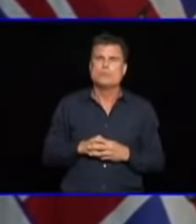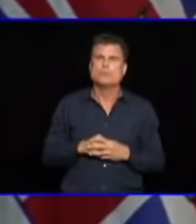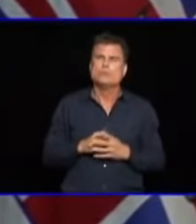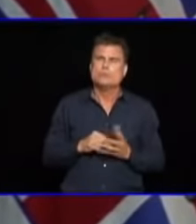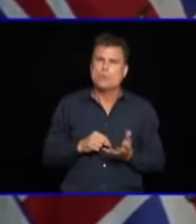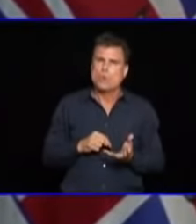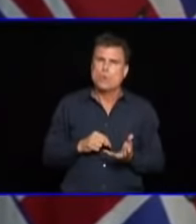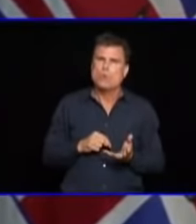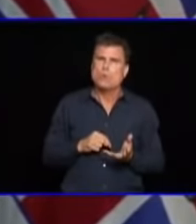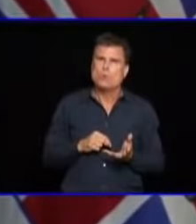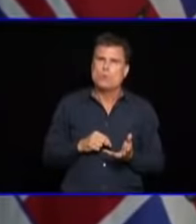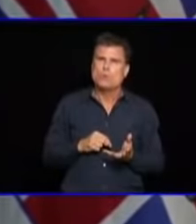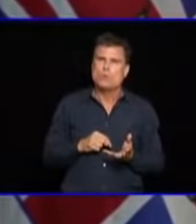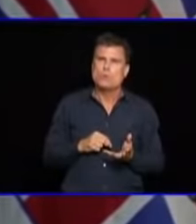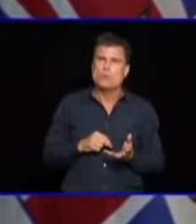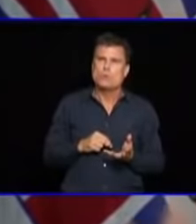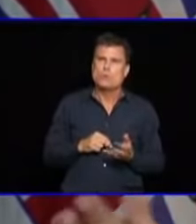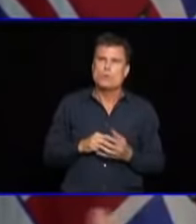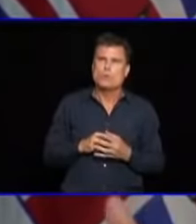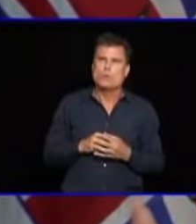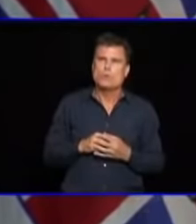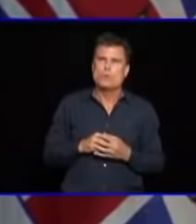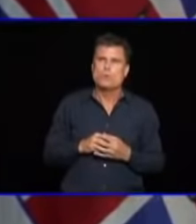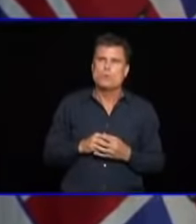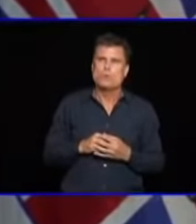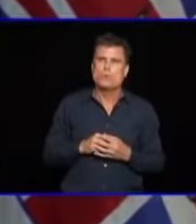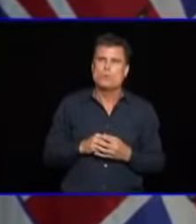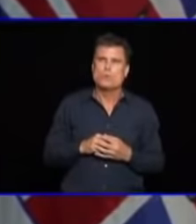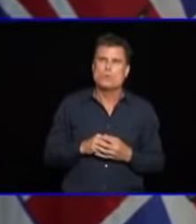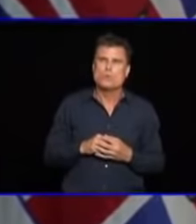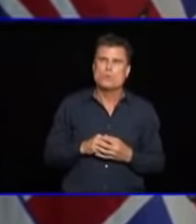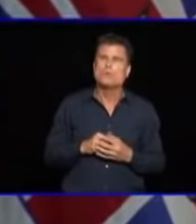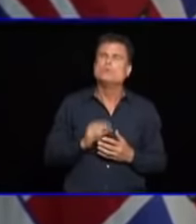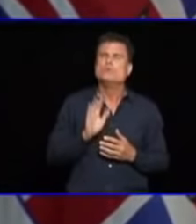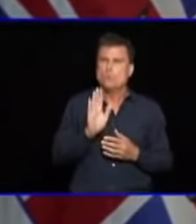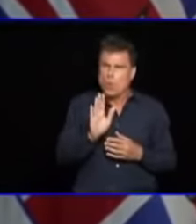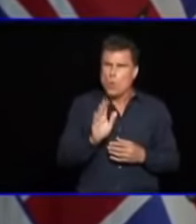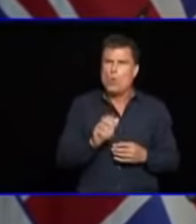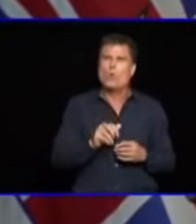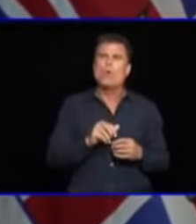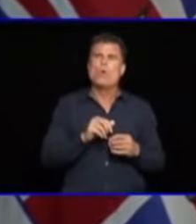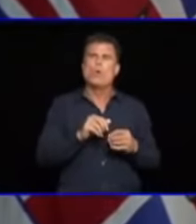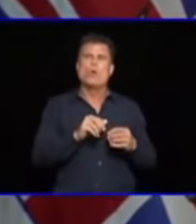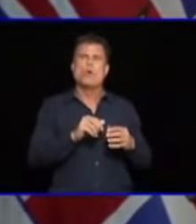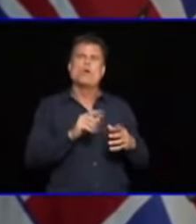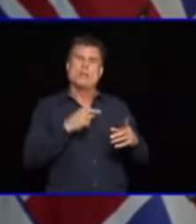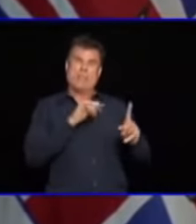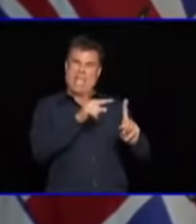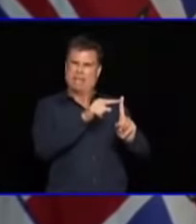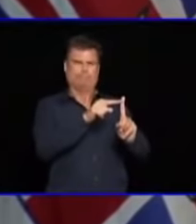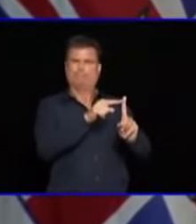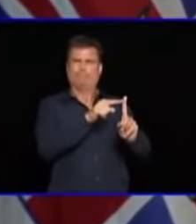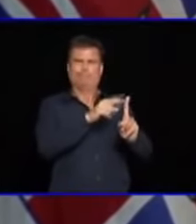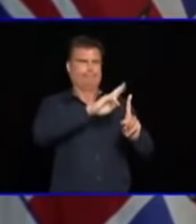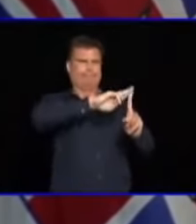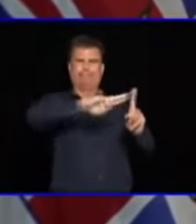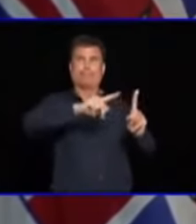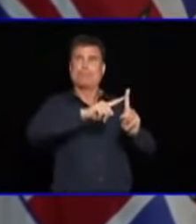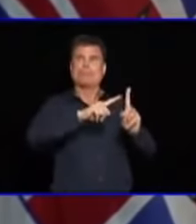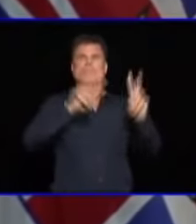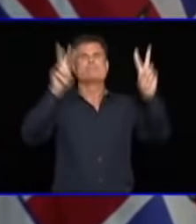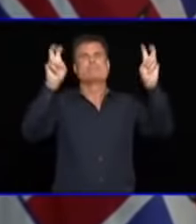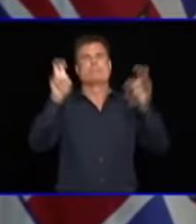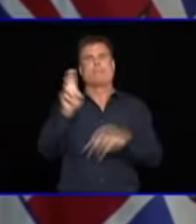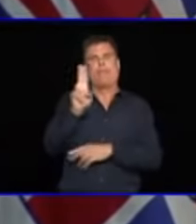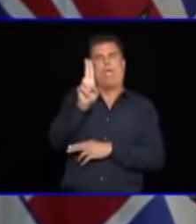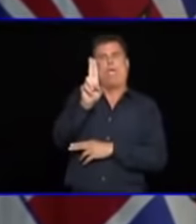under 20%. Even in this phase of the pandemic. So that's mostly what's in that group.